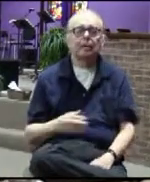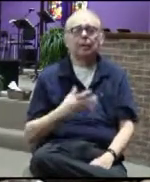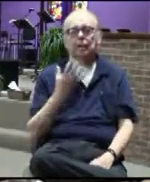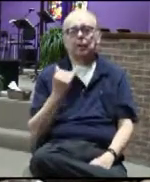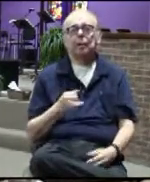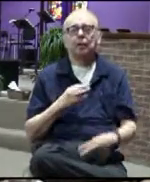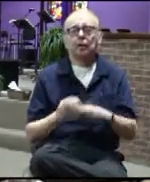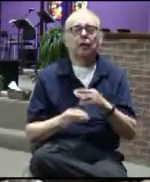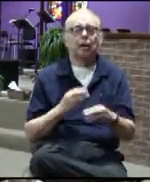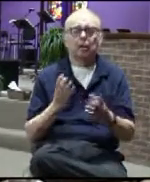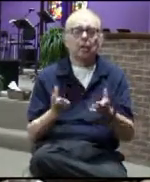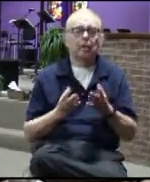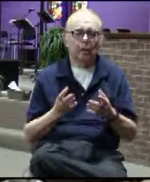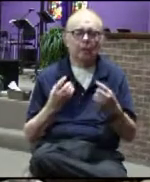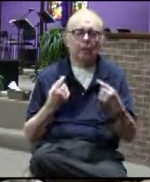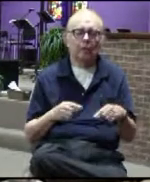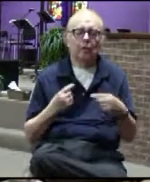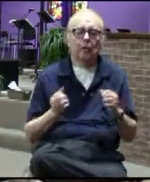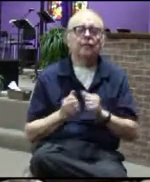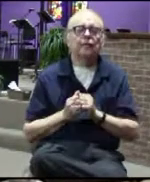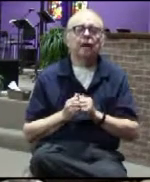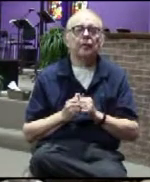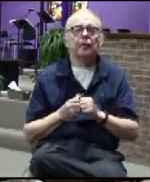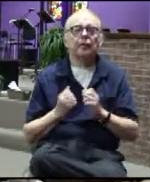so why in the world would you want to fight for a loser?